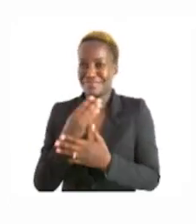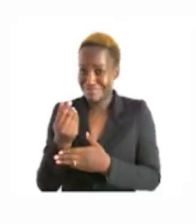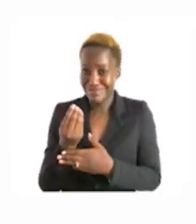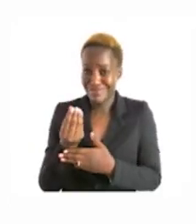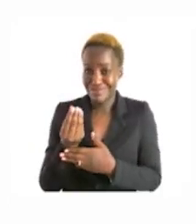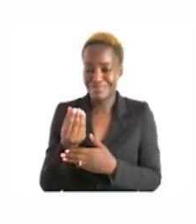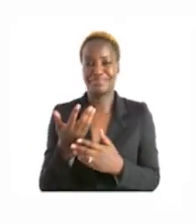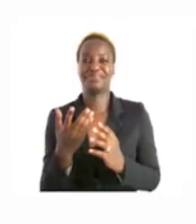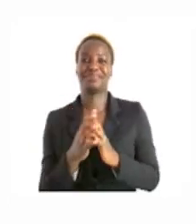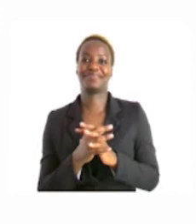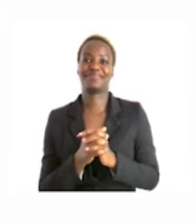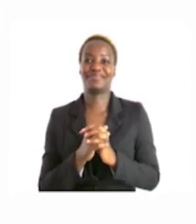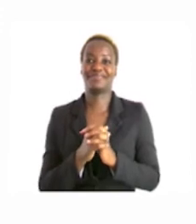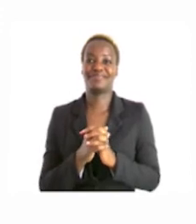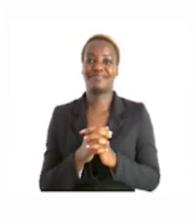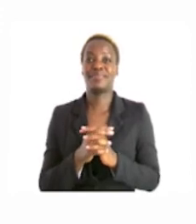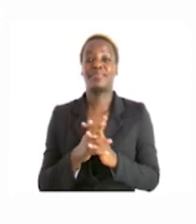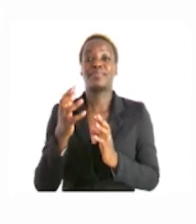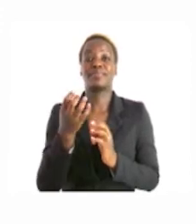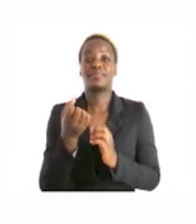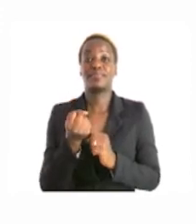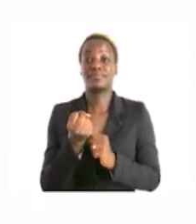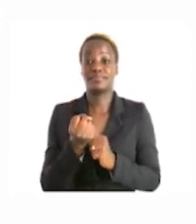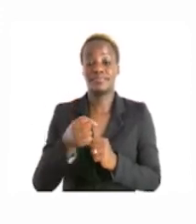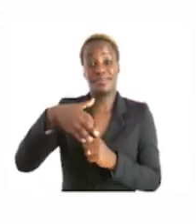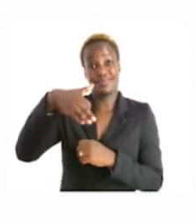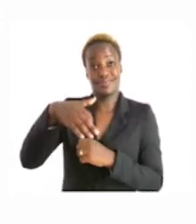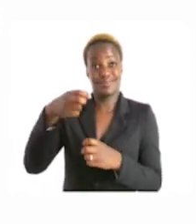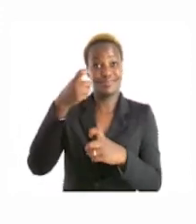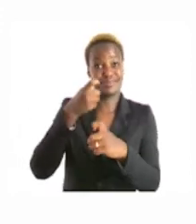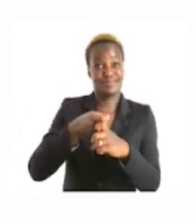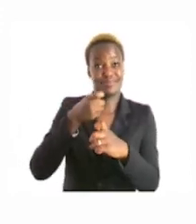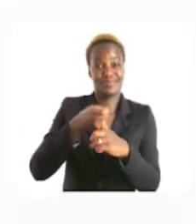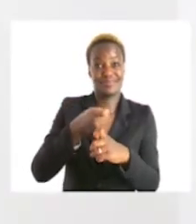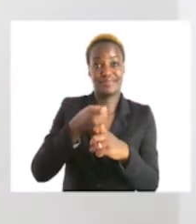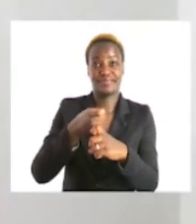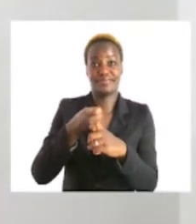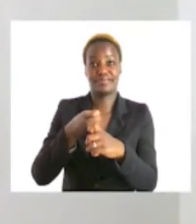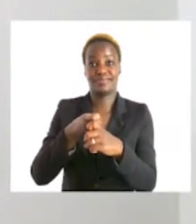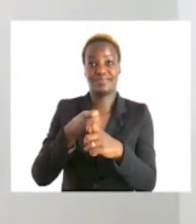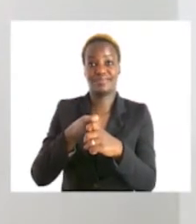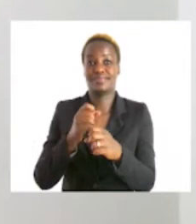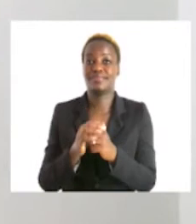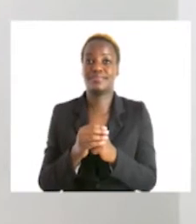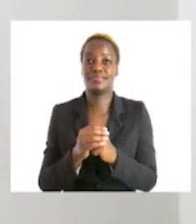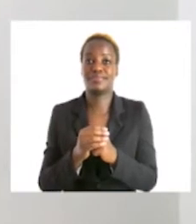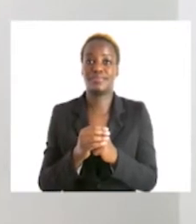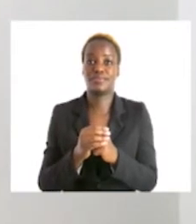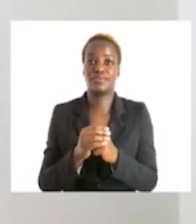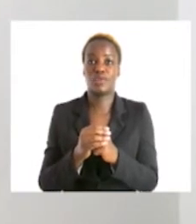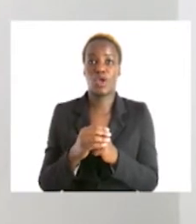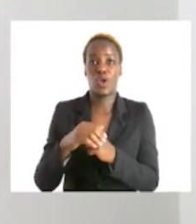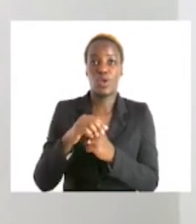right, so we have our Namibian coins on the chalkboard here. The smallest coin